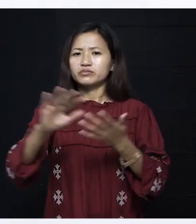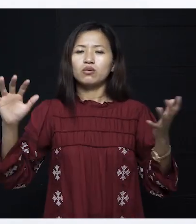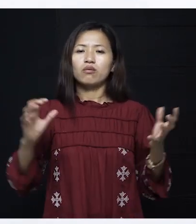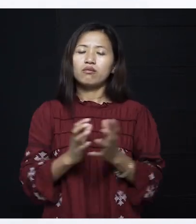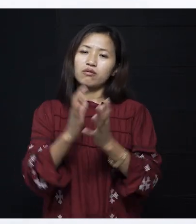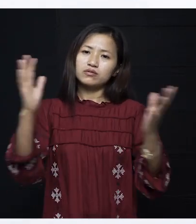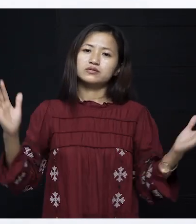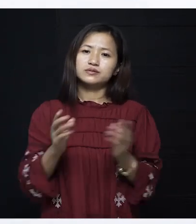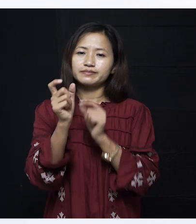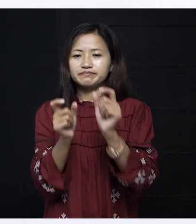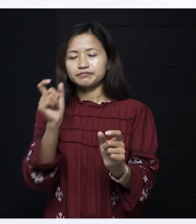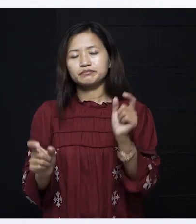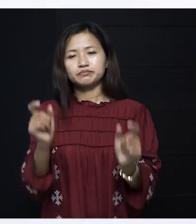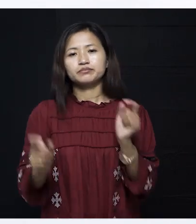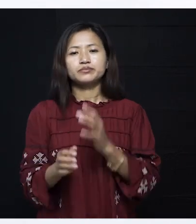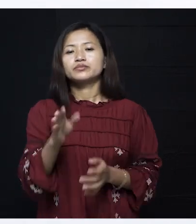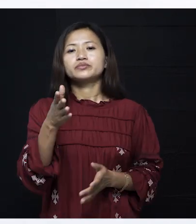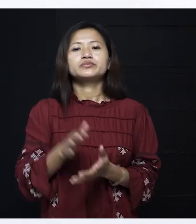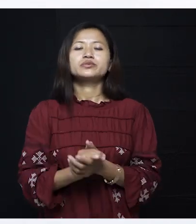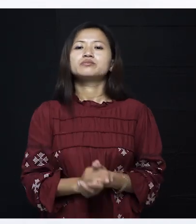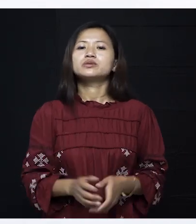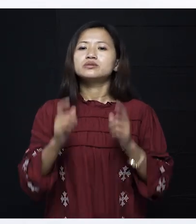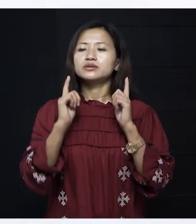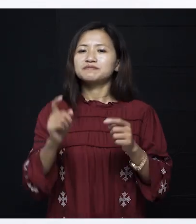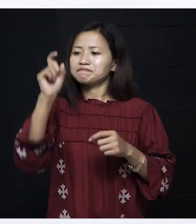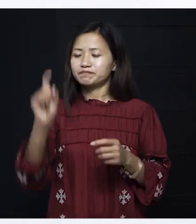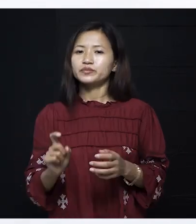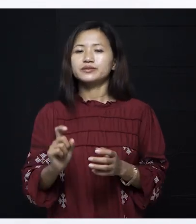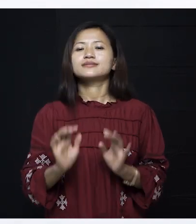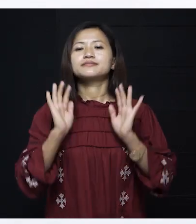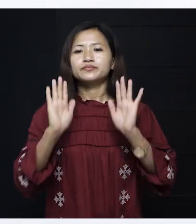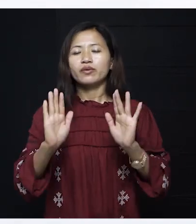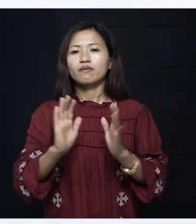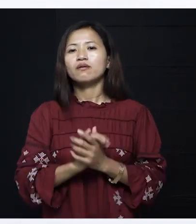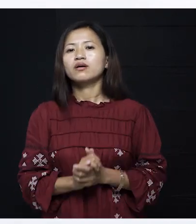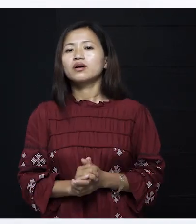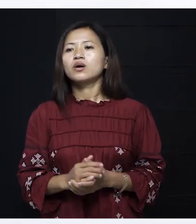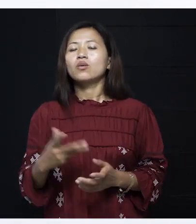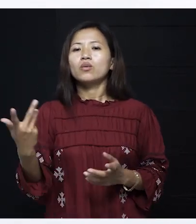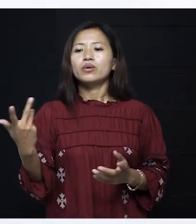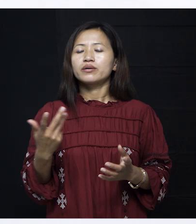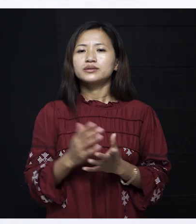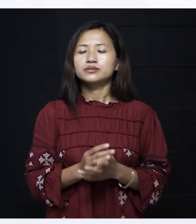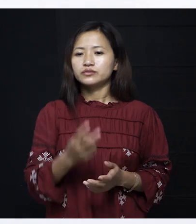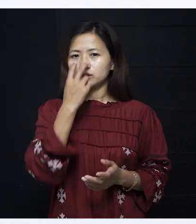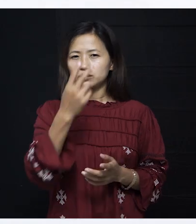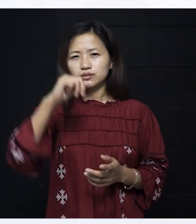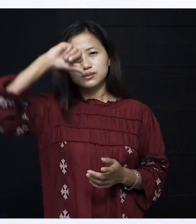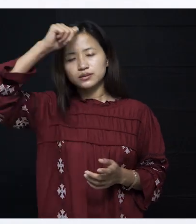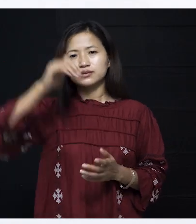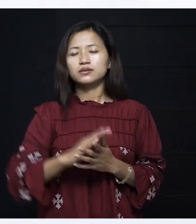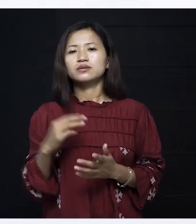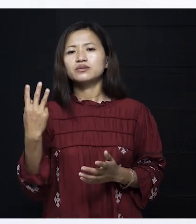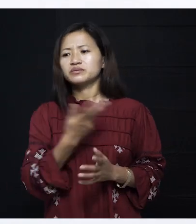overpopulation problem, okay? Because they have enough resources. Whereas, if you look at India, okay? In India,